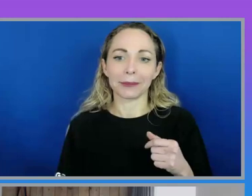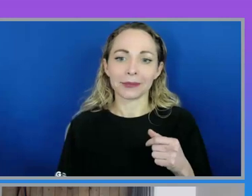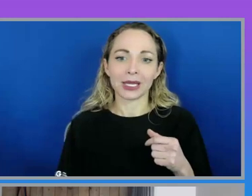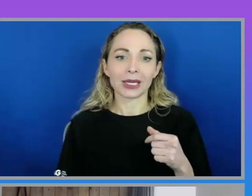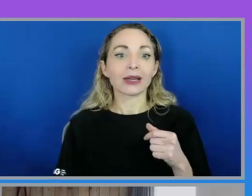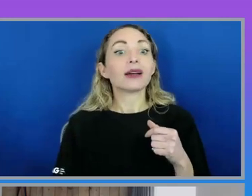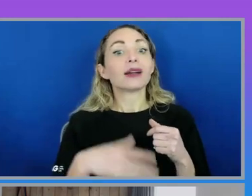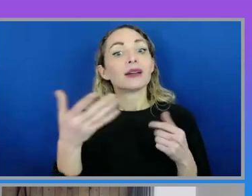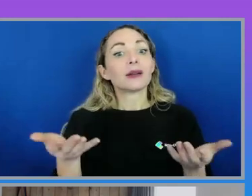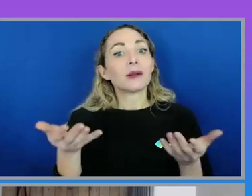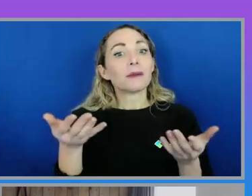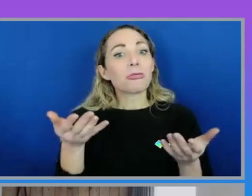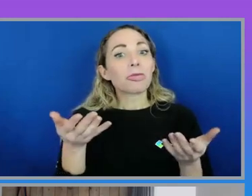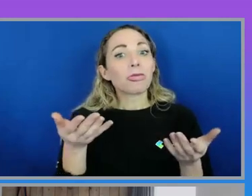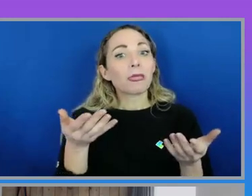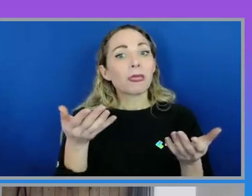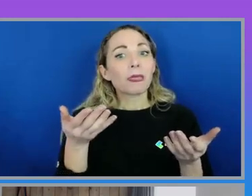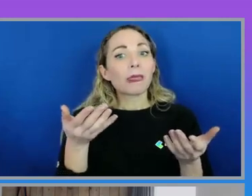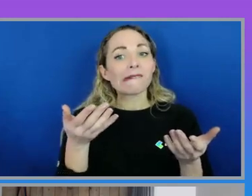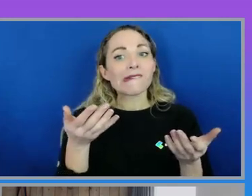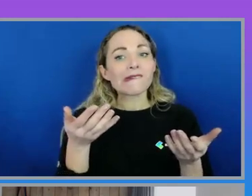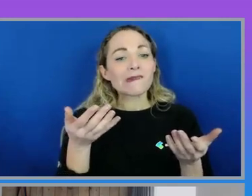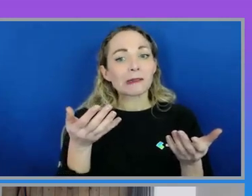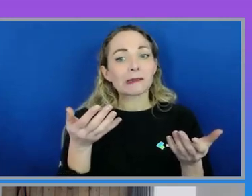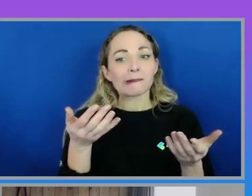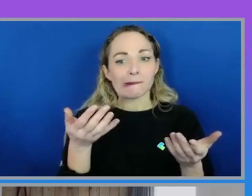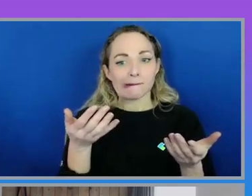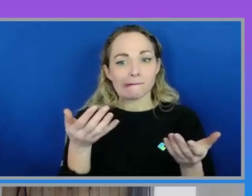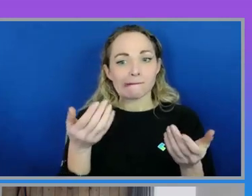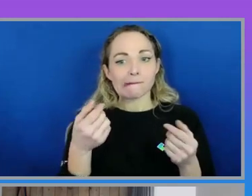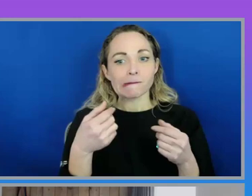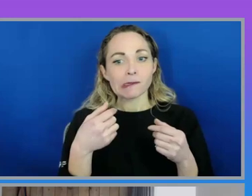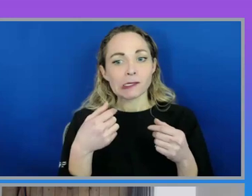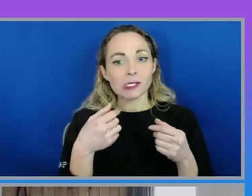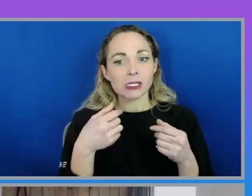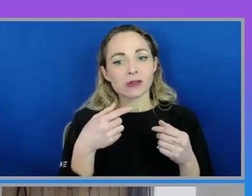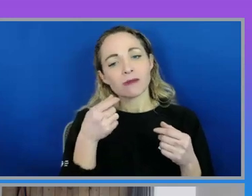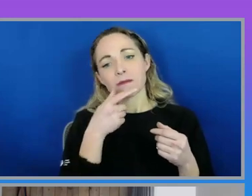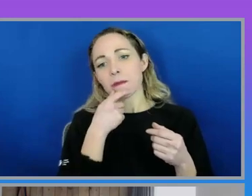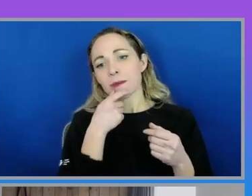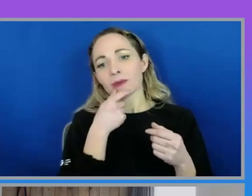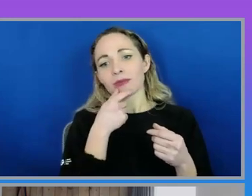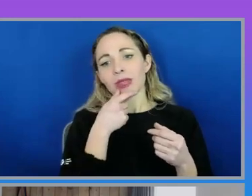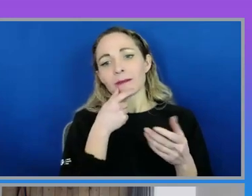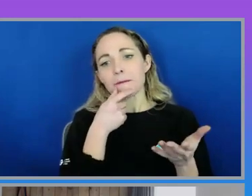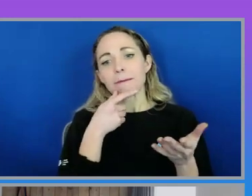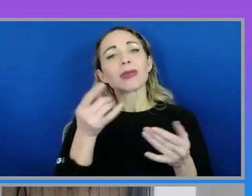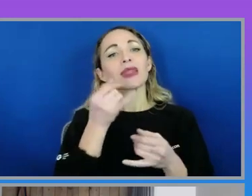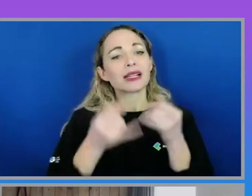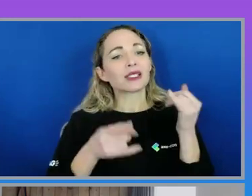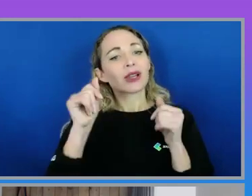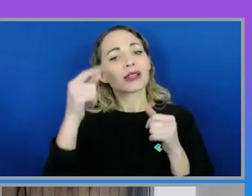Lisa, you can think of Loosely, you can think